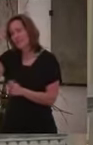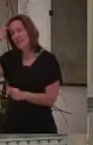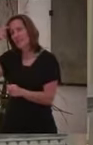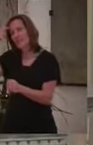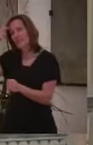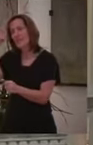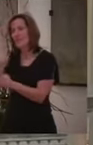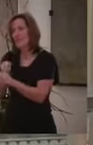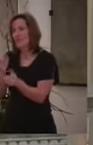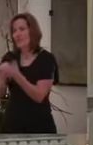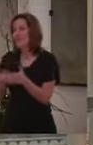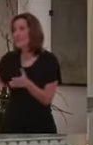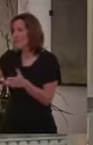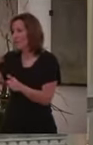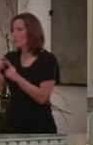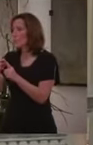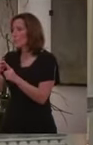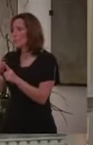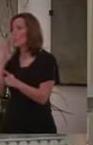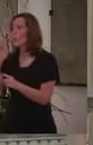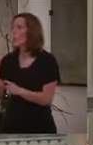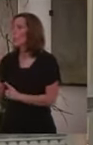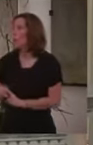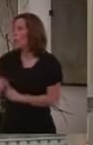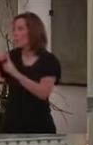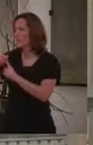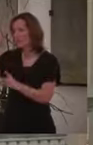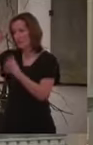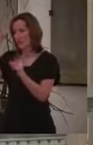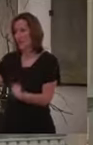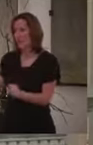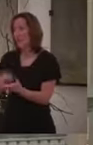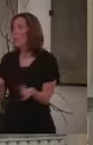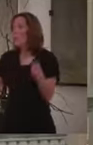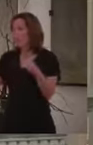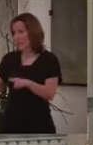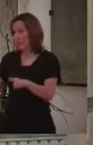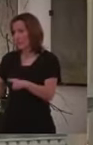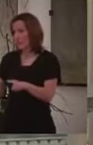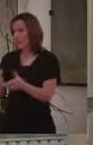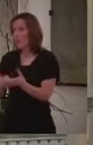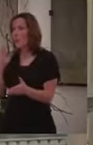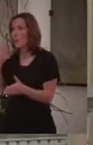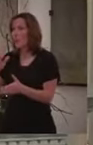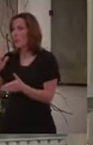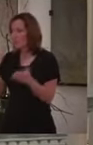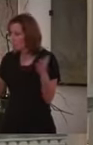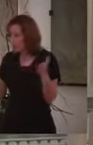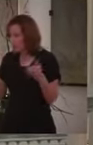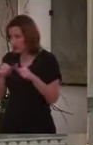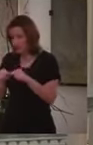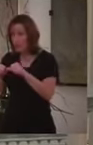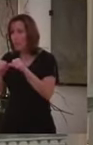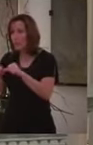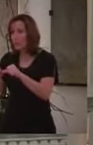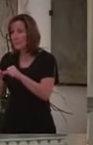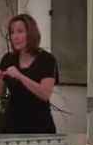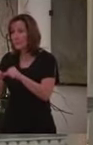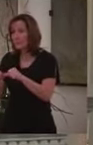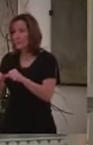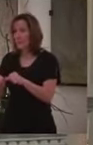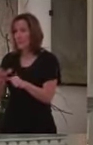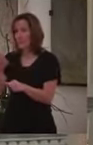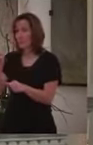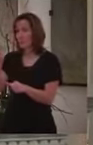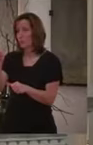he trusts that God's word will ultimately determine what takes place and what will endure.